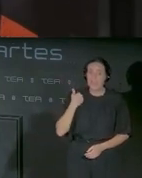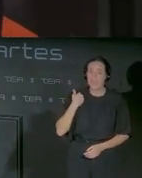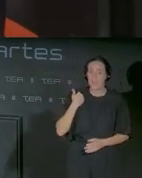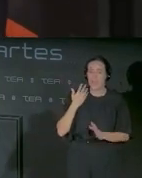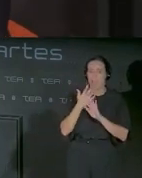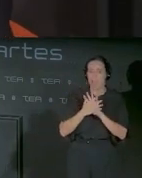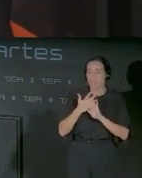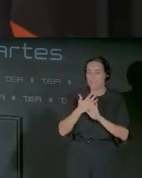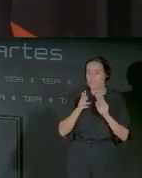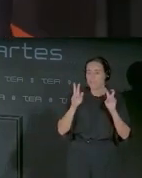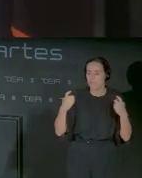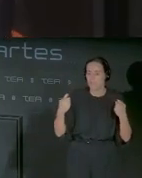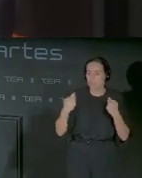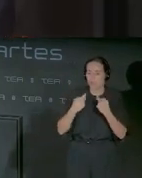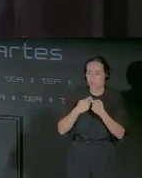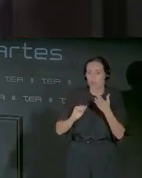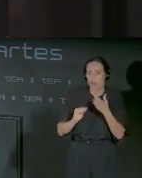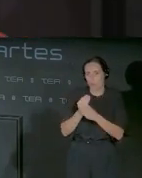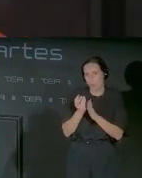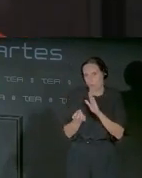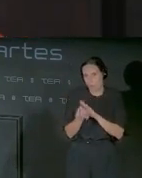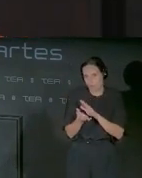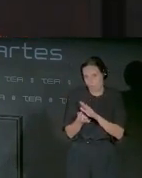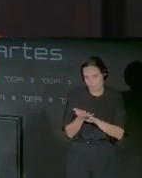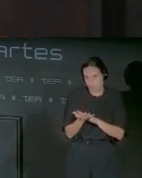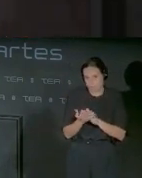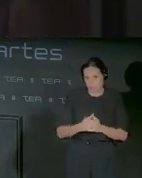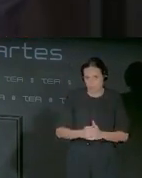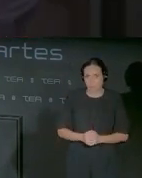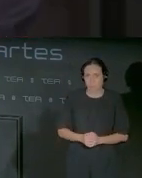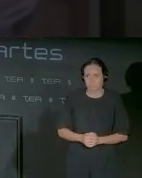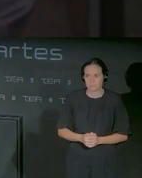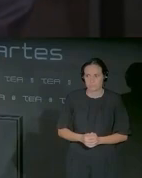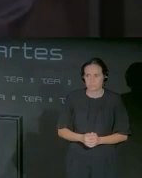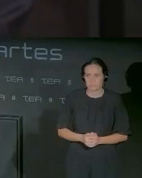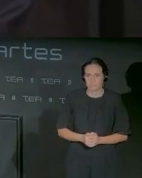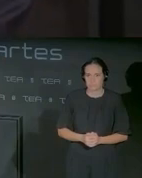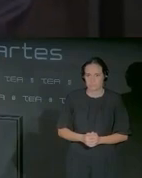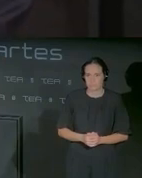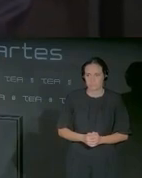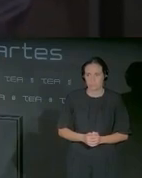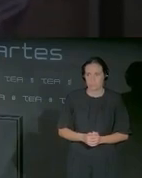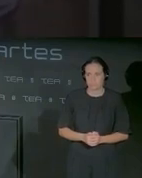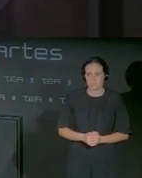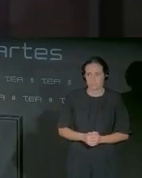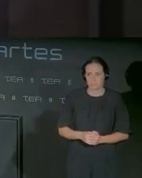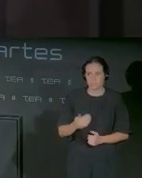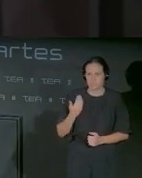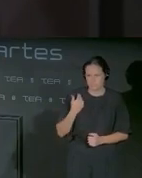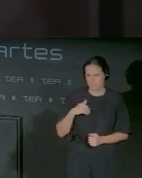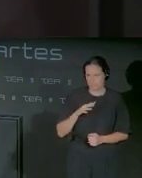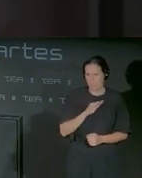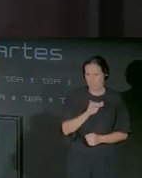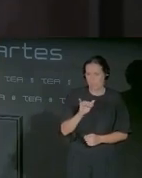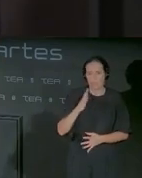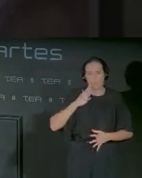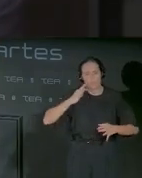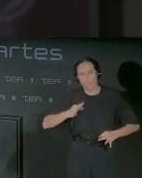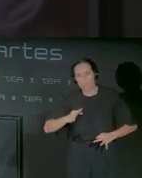existing. It's not in an informal way. Maybe we have to improve the visibility of